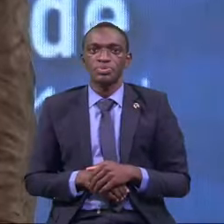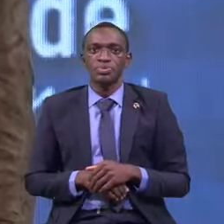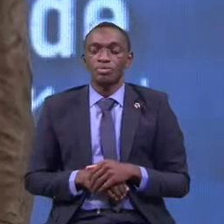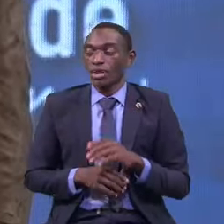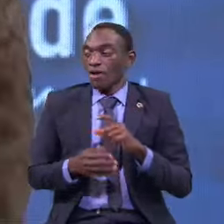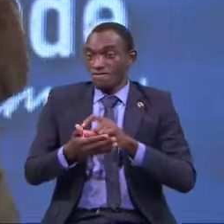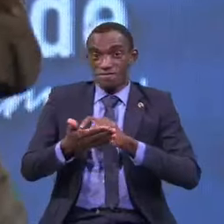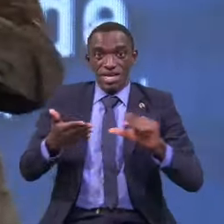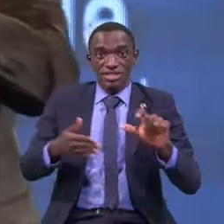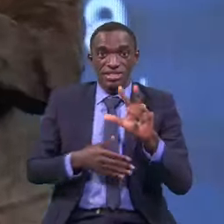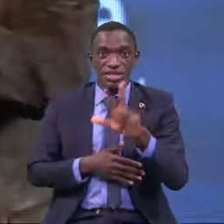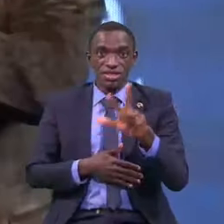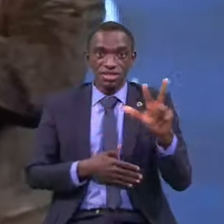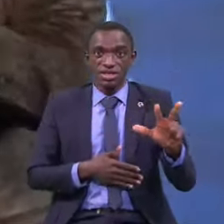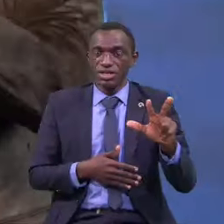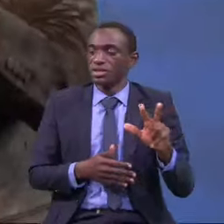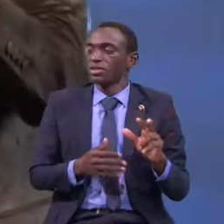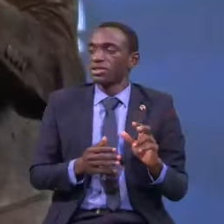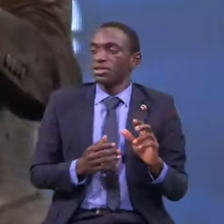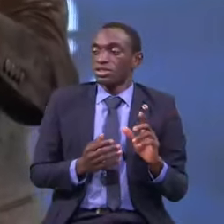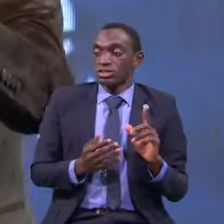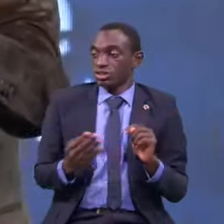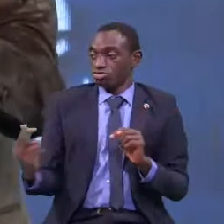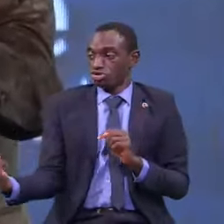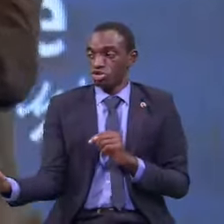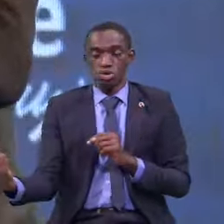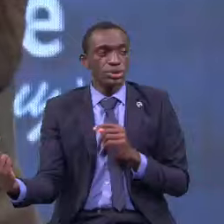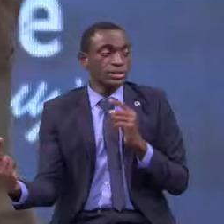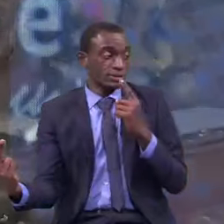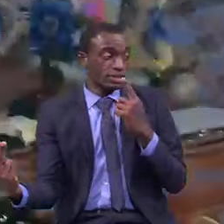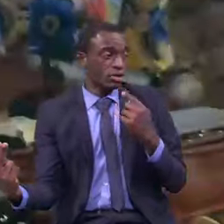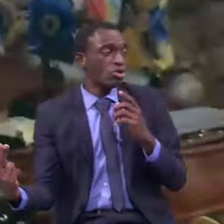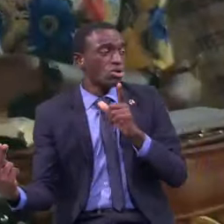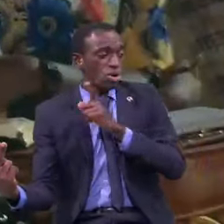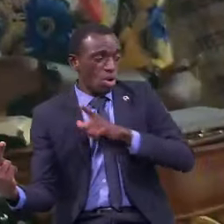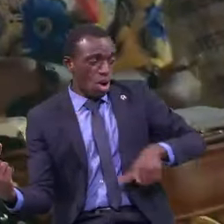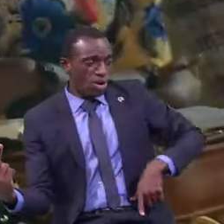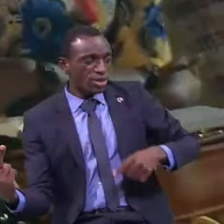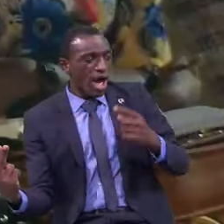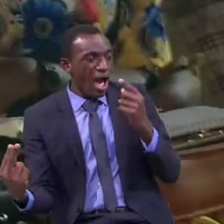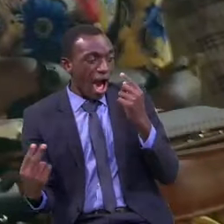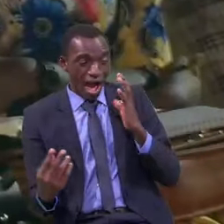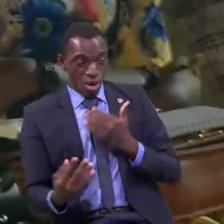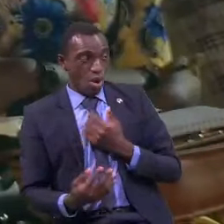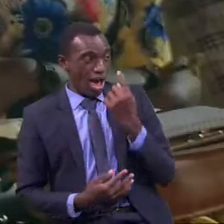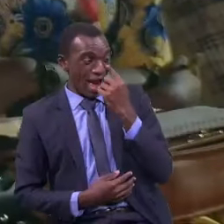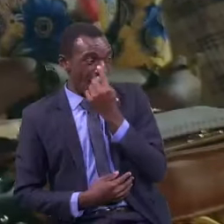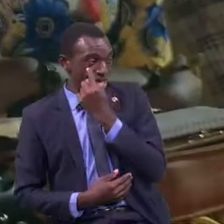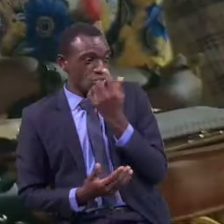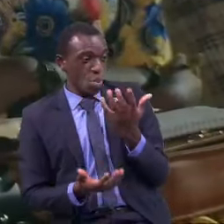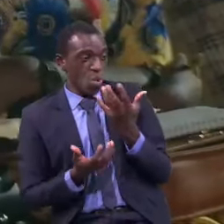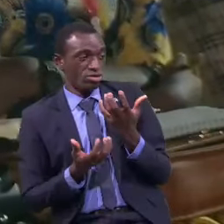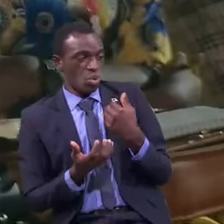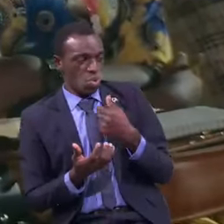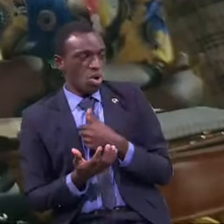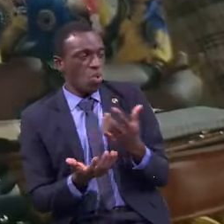Verse 33. And they say unto him, Lord, that our eyes may be opened.